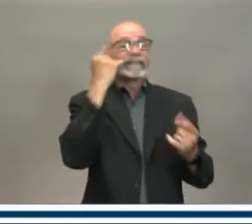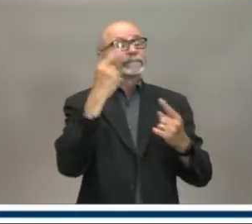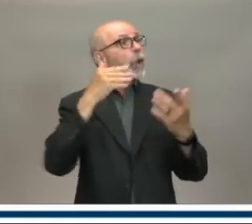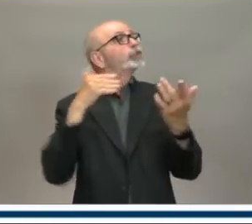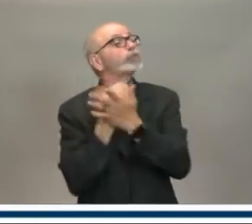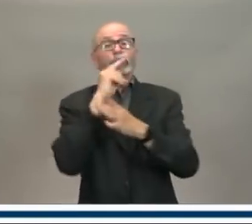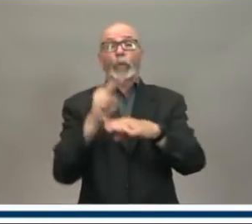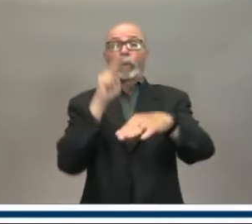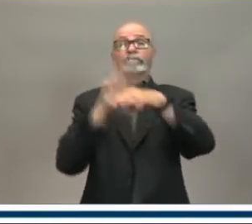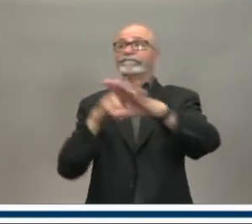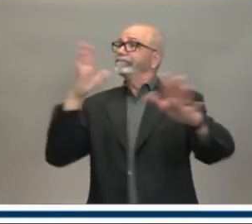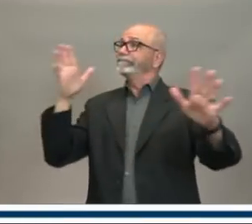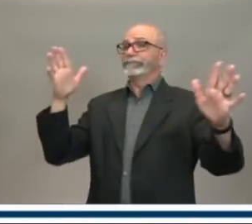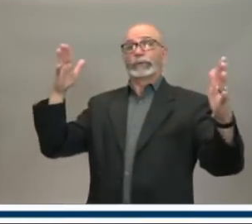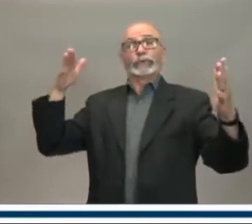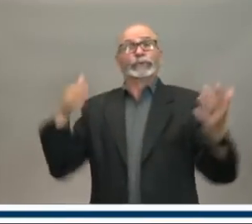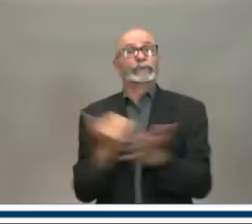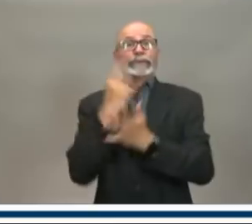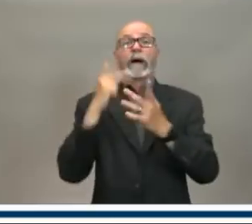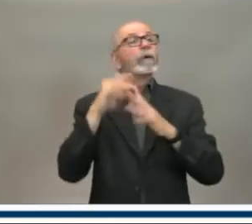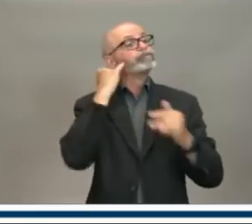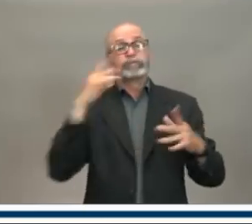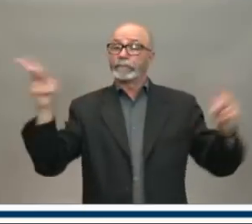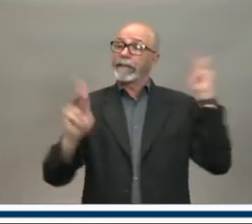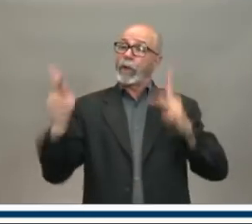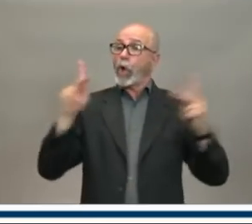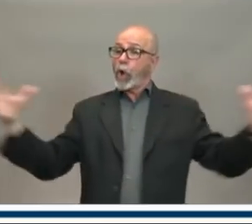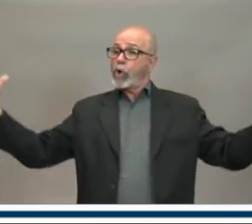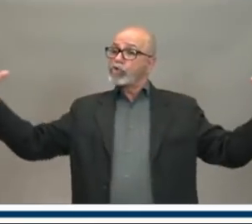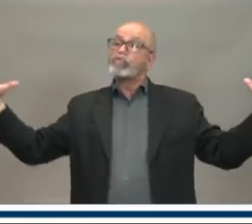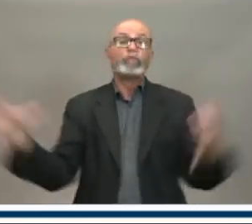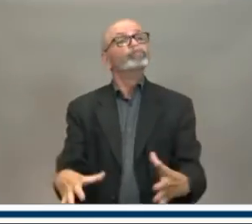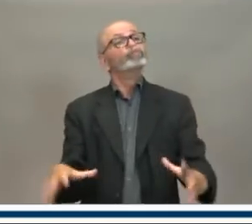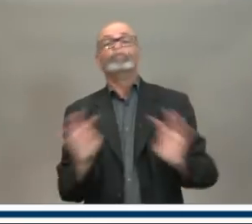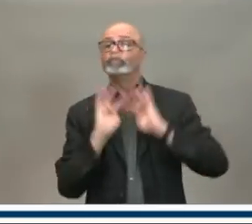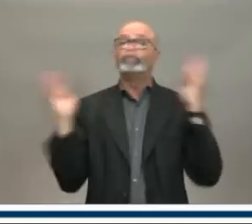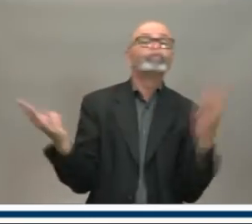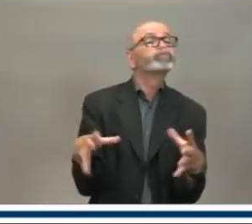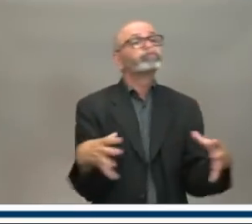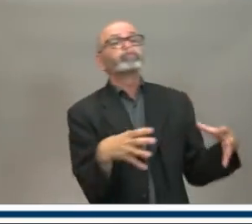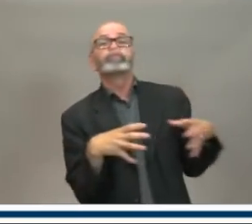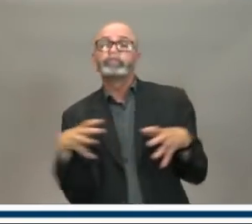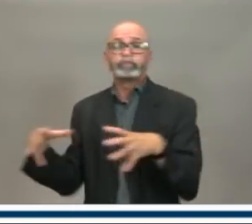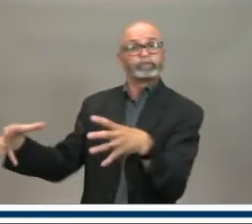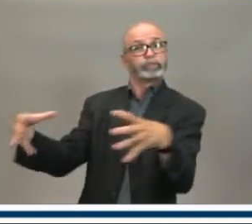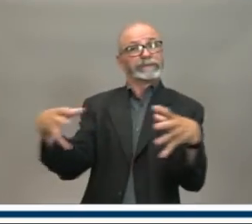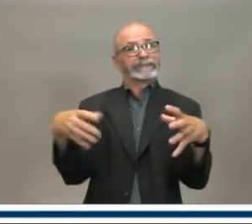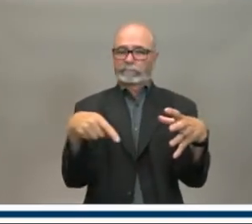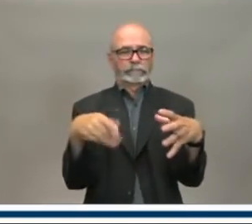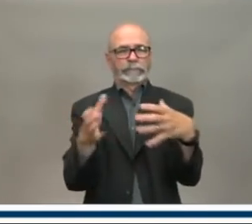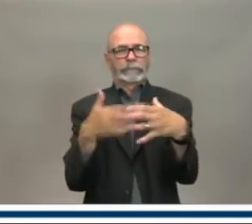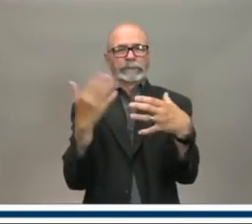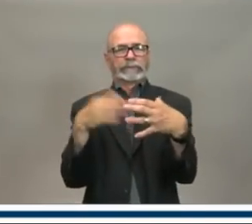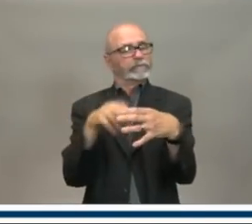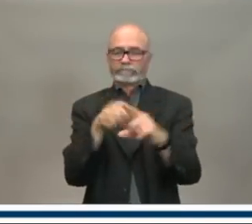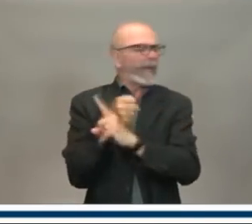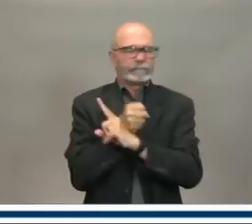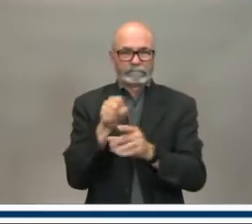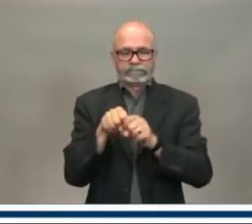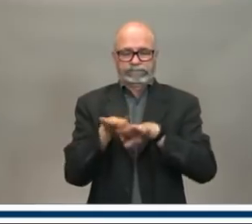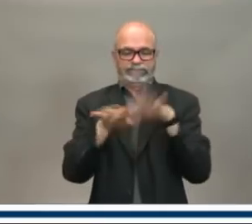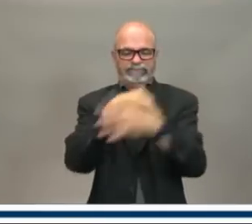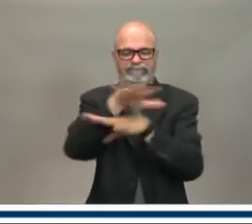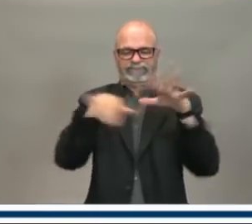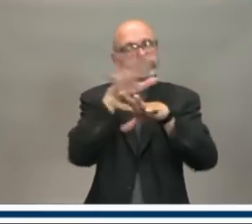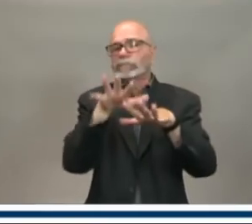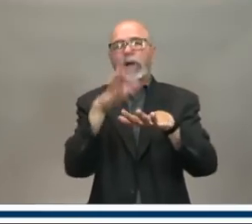groups. Some of the highest risk kind of settings for spreading COVID-19 and allowing it to spark up again